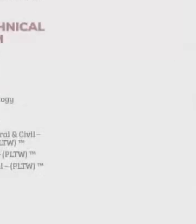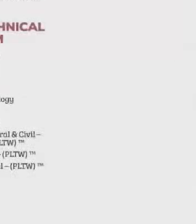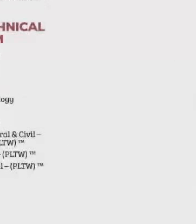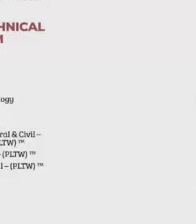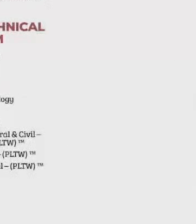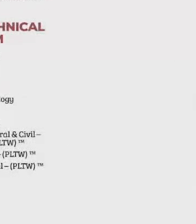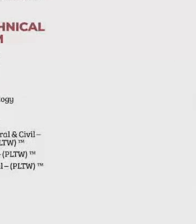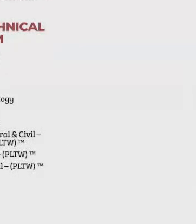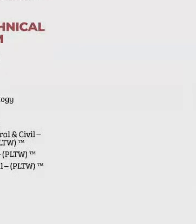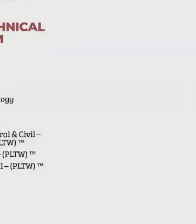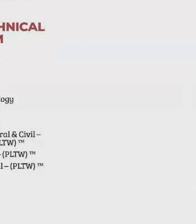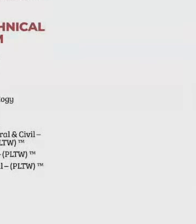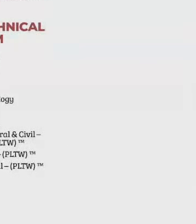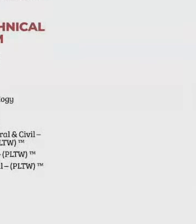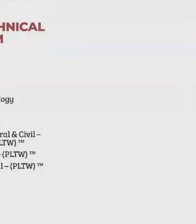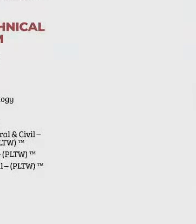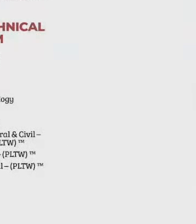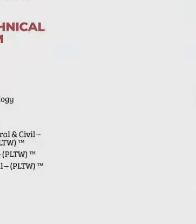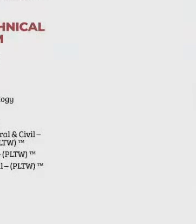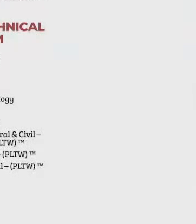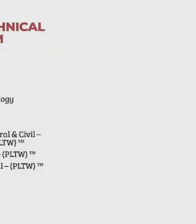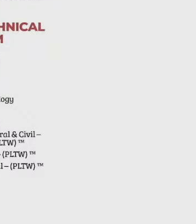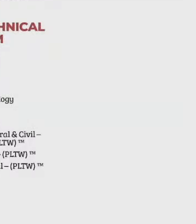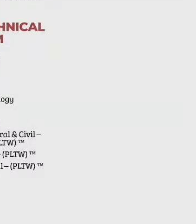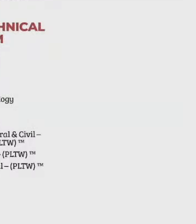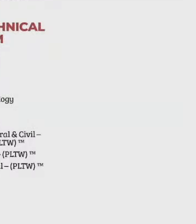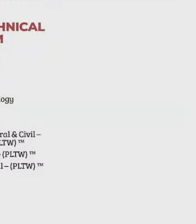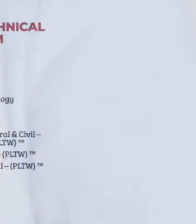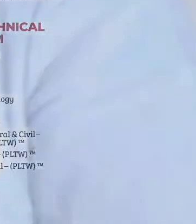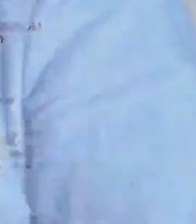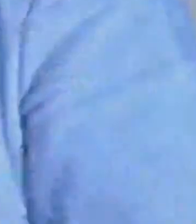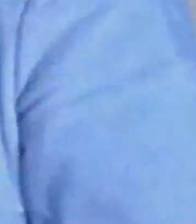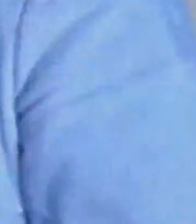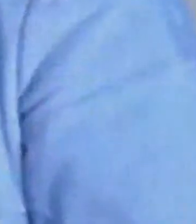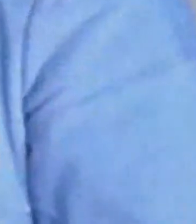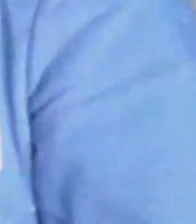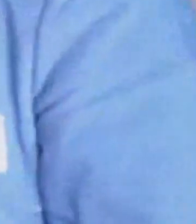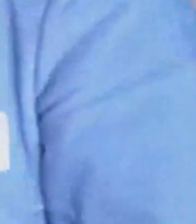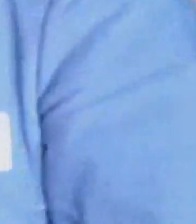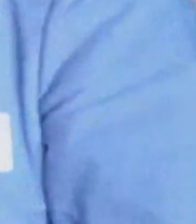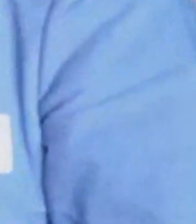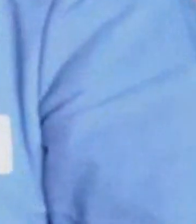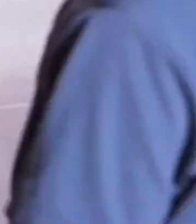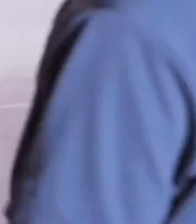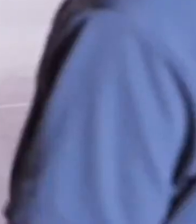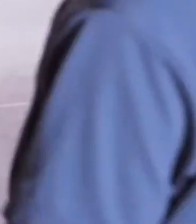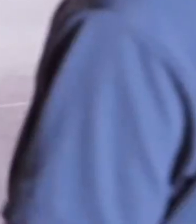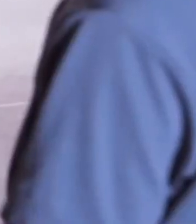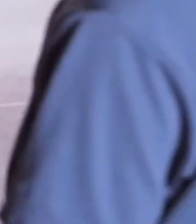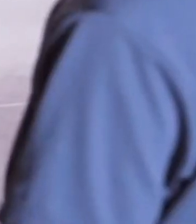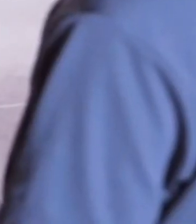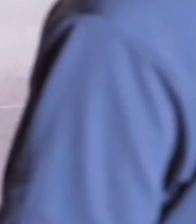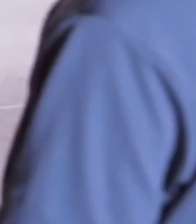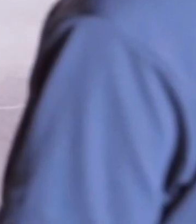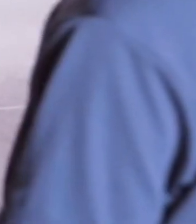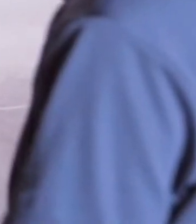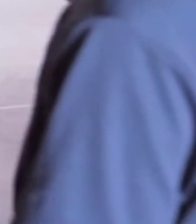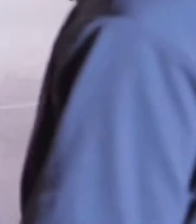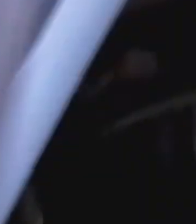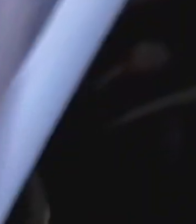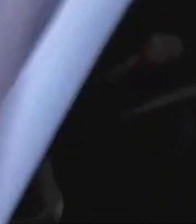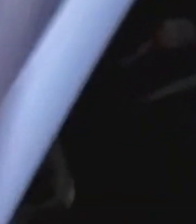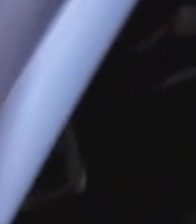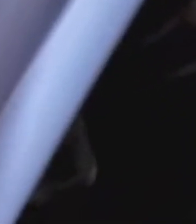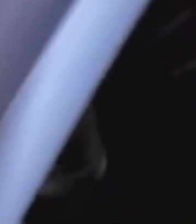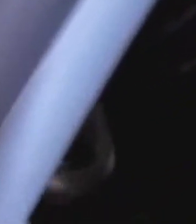than 60 diverse programs of study. With such a wide range of options, CTE truly has something